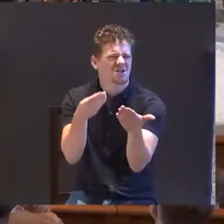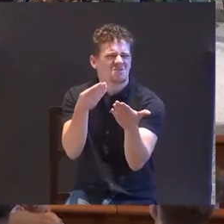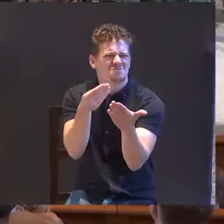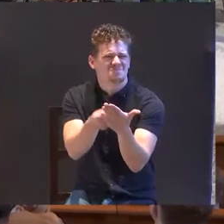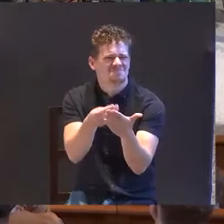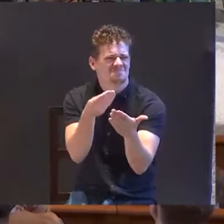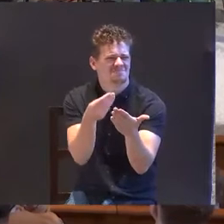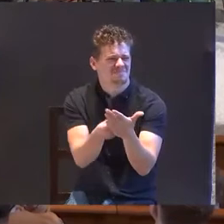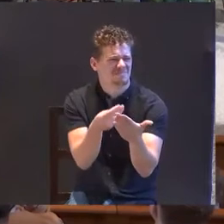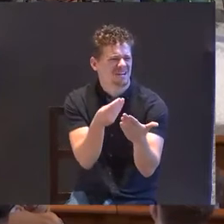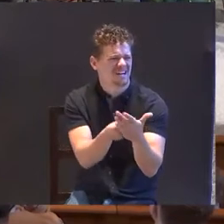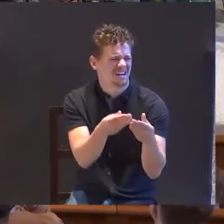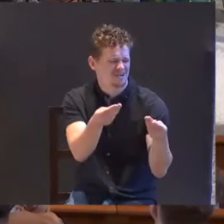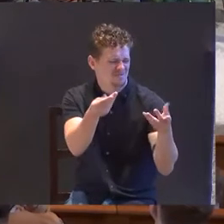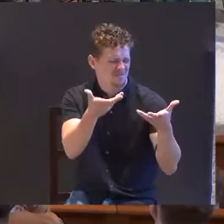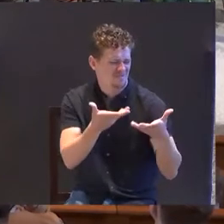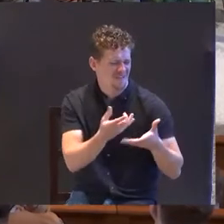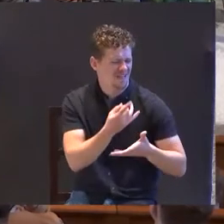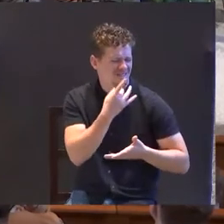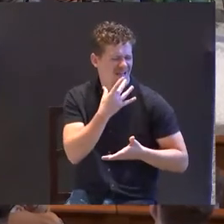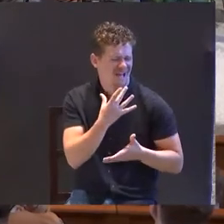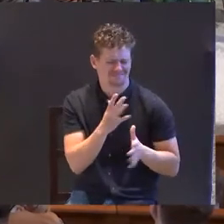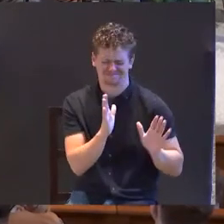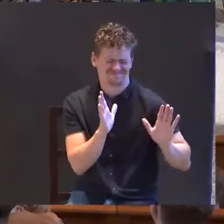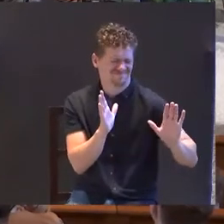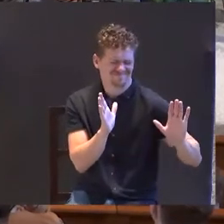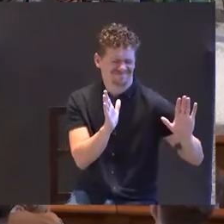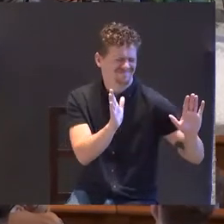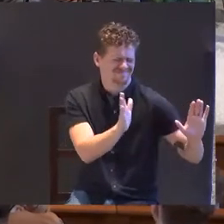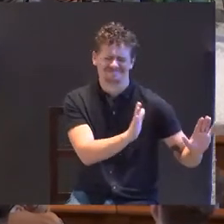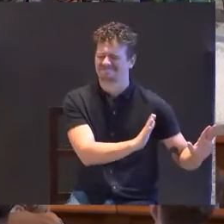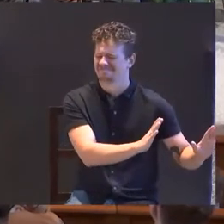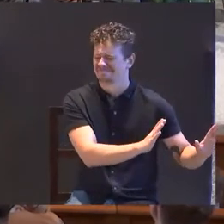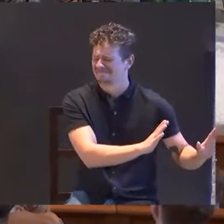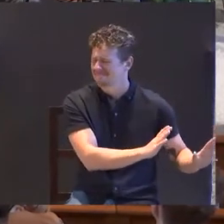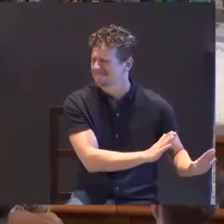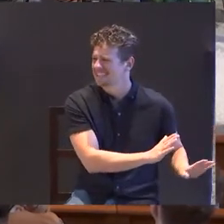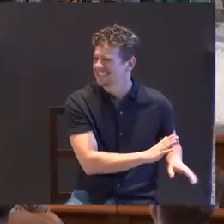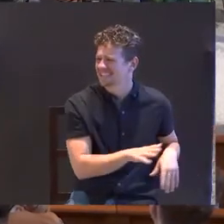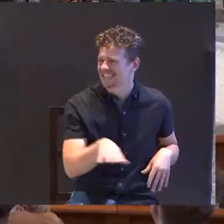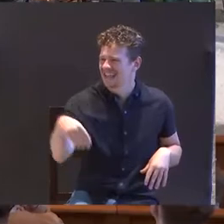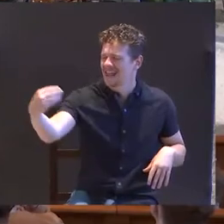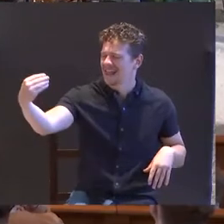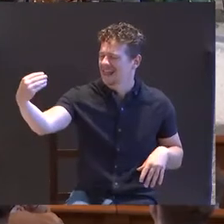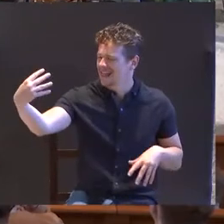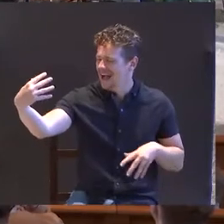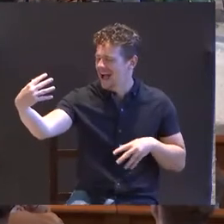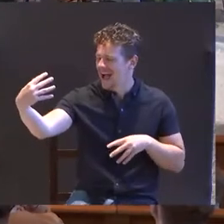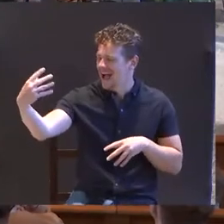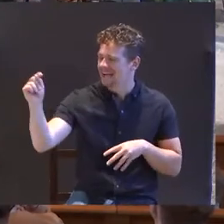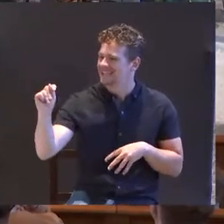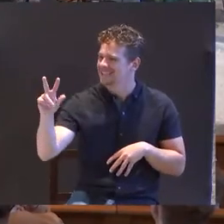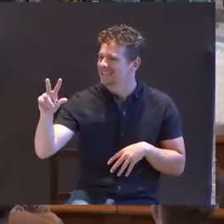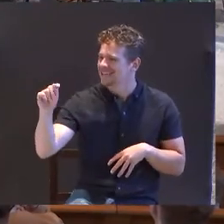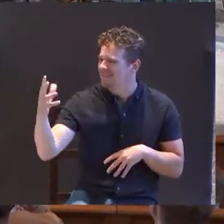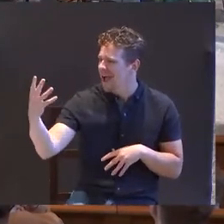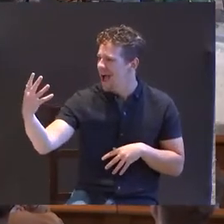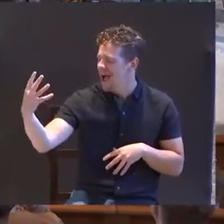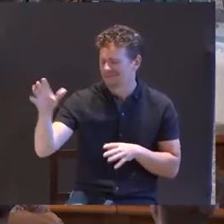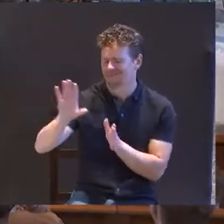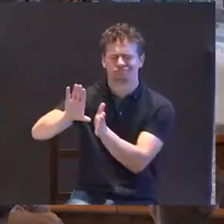Don't see me no life from a dollar bill. Don't give me no life from a TV screen. Oh, no,